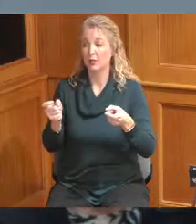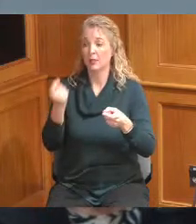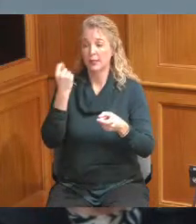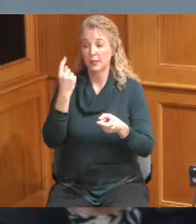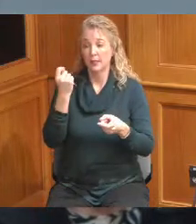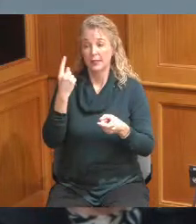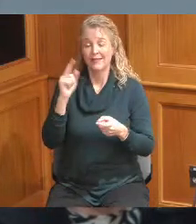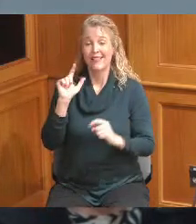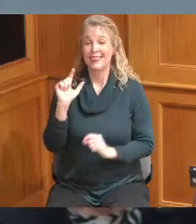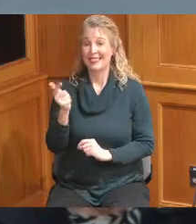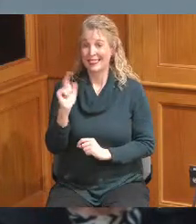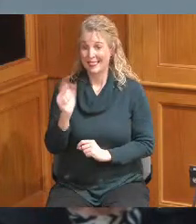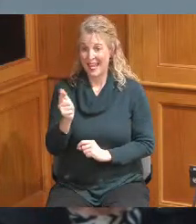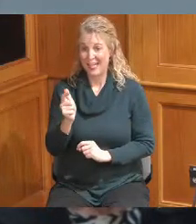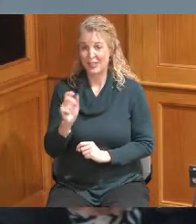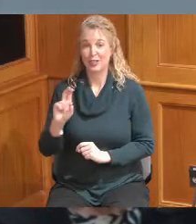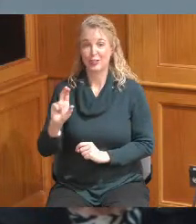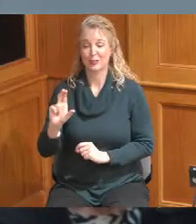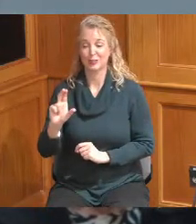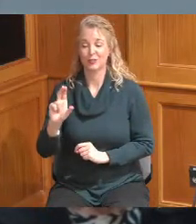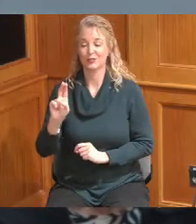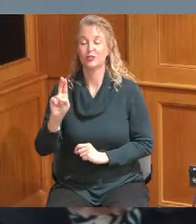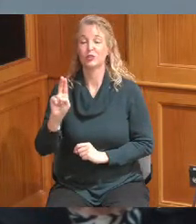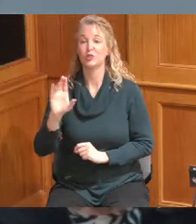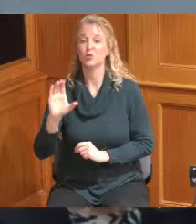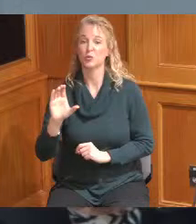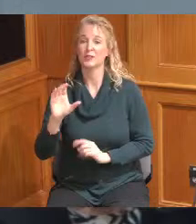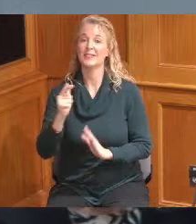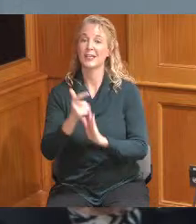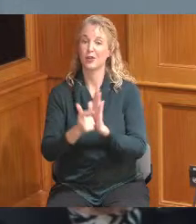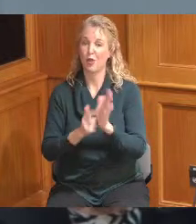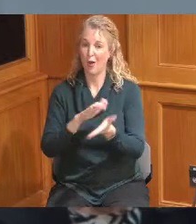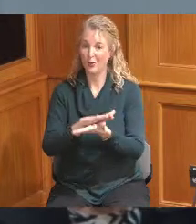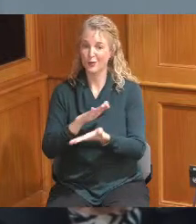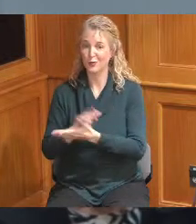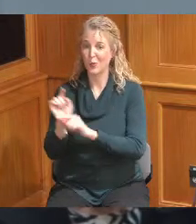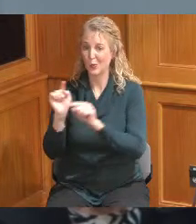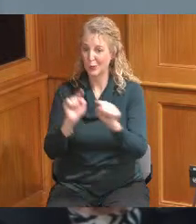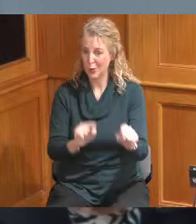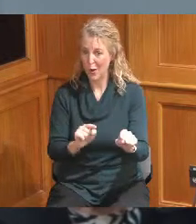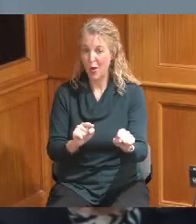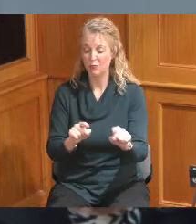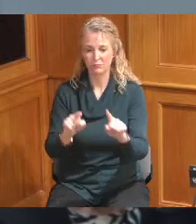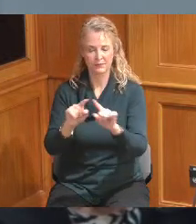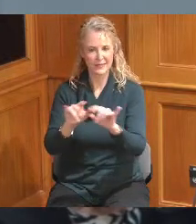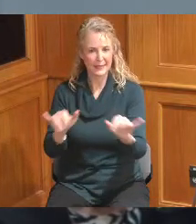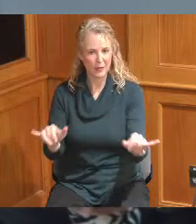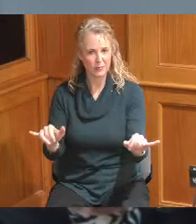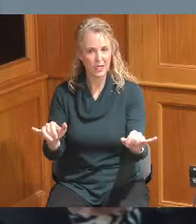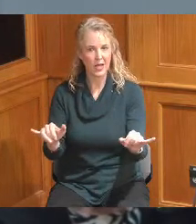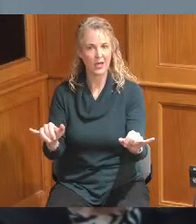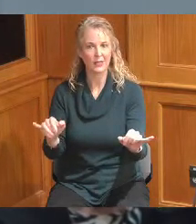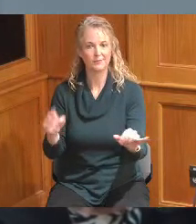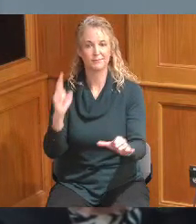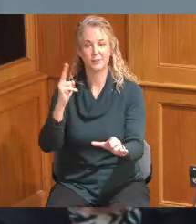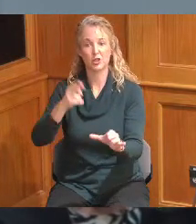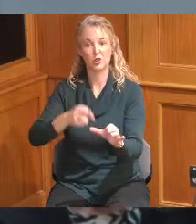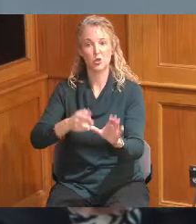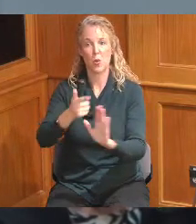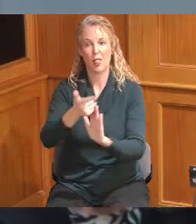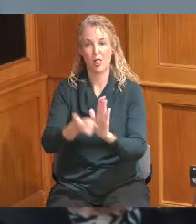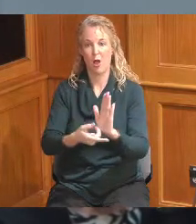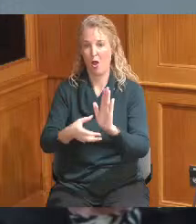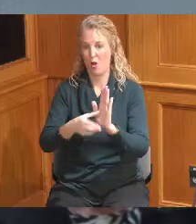Judge Moore later enrolled at the University of Cincinnati College of Law, while in law school, Judge Moore was invited to join the Law